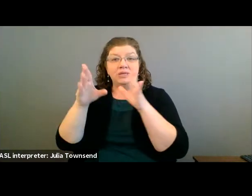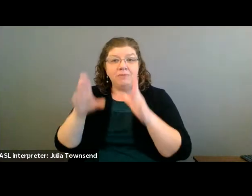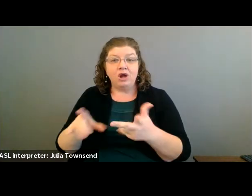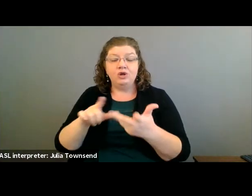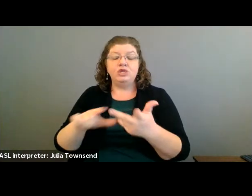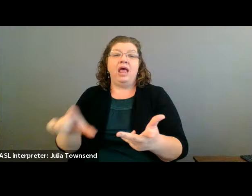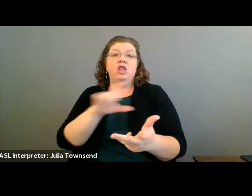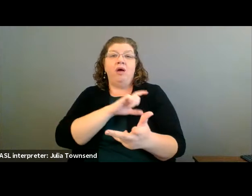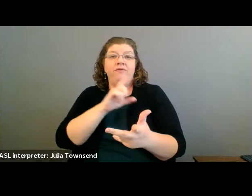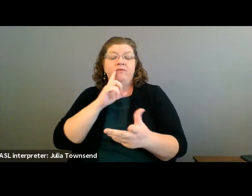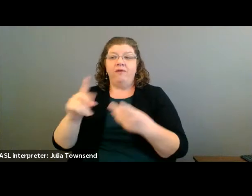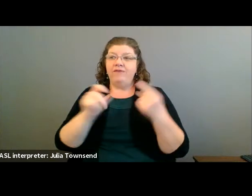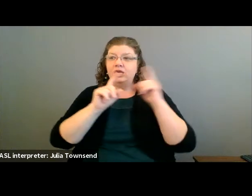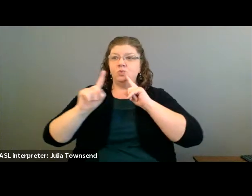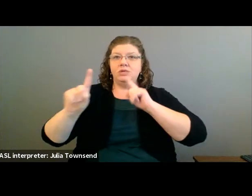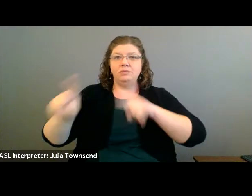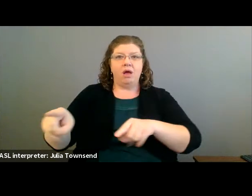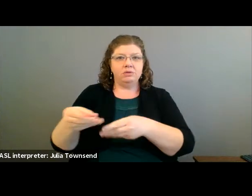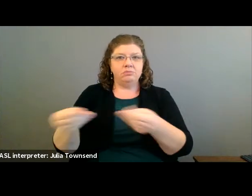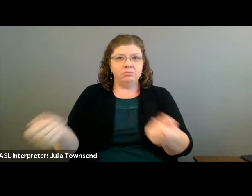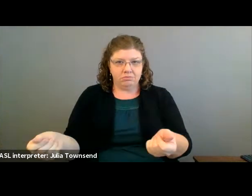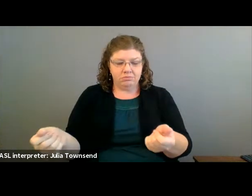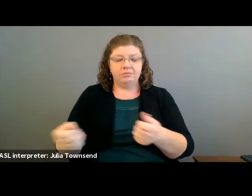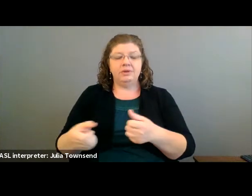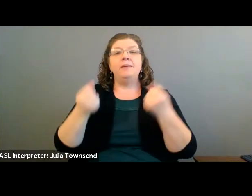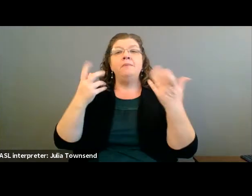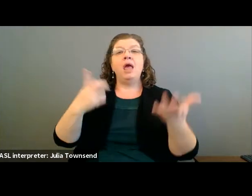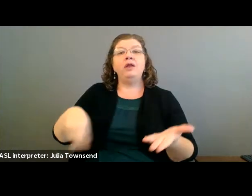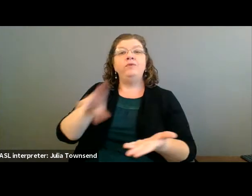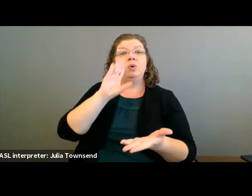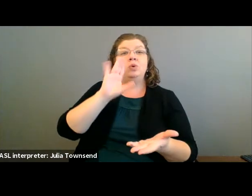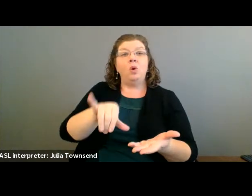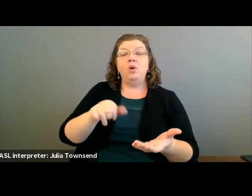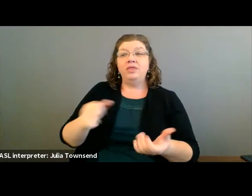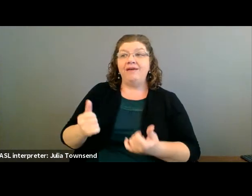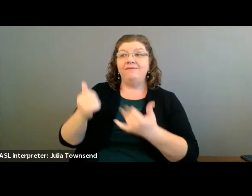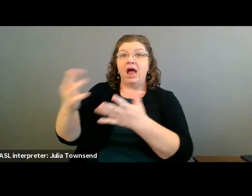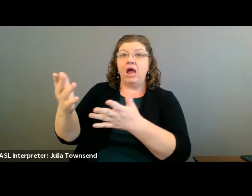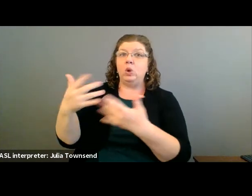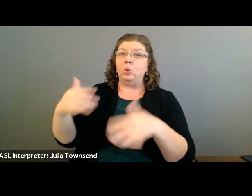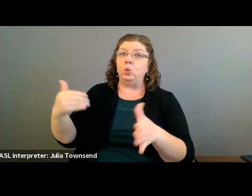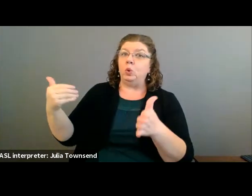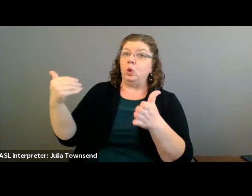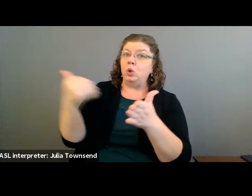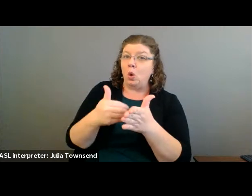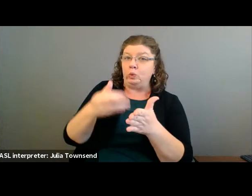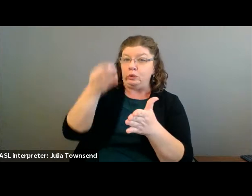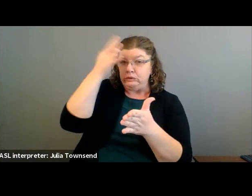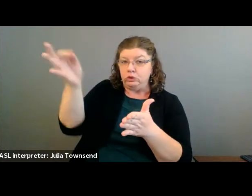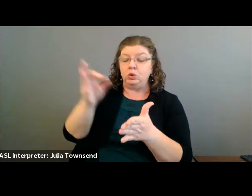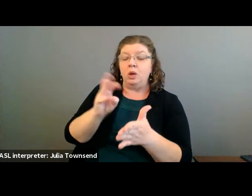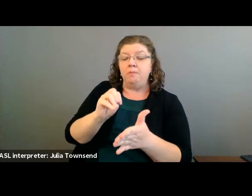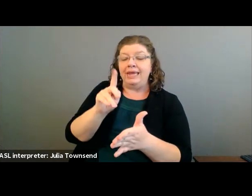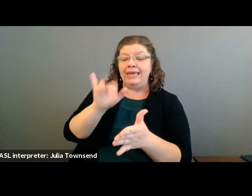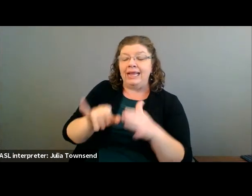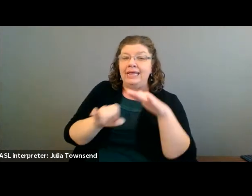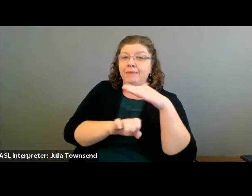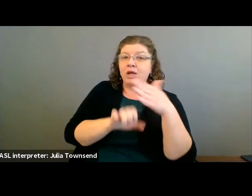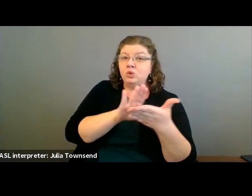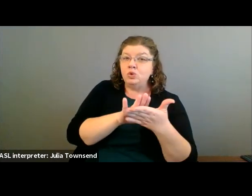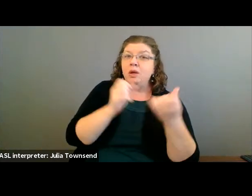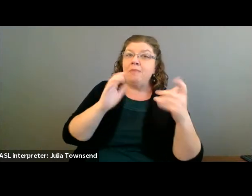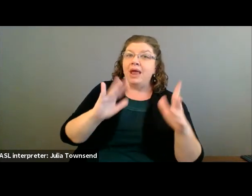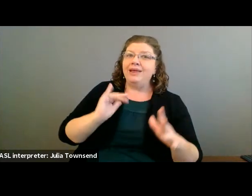swift response to the incident. Many of you may know that the fire was dangerously close to McKinley Elementary School, and many of our families in